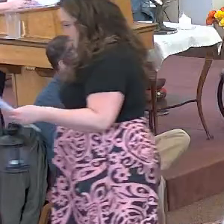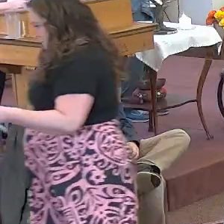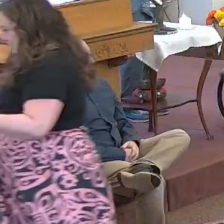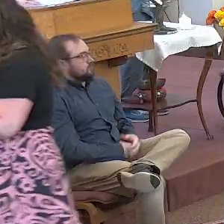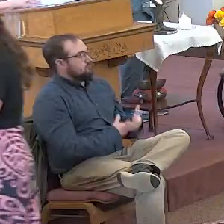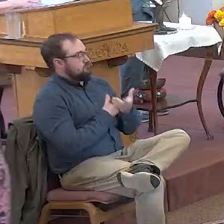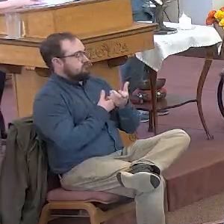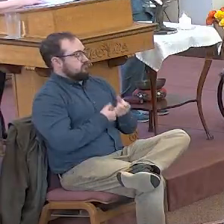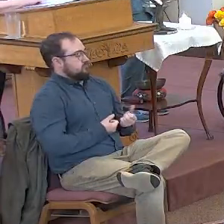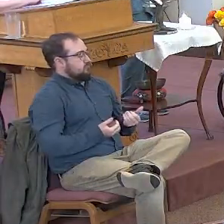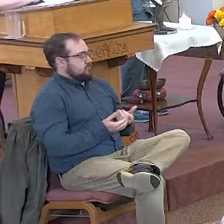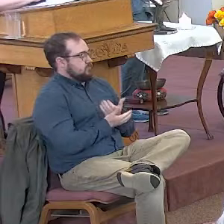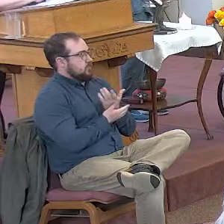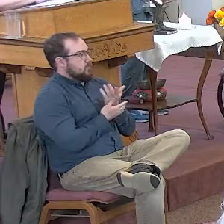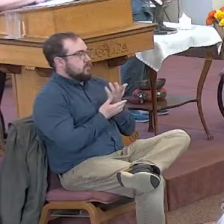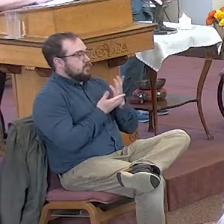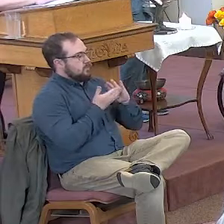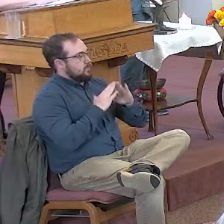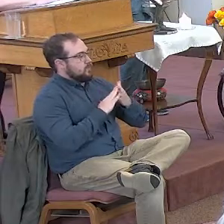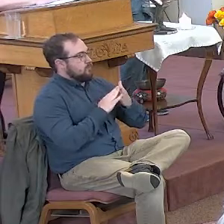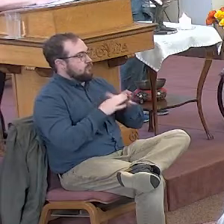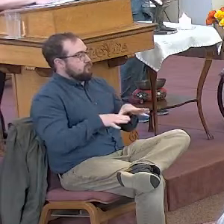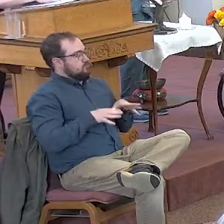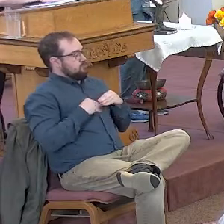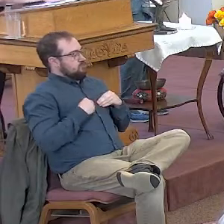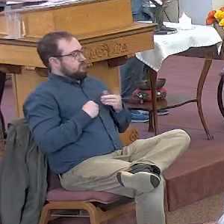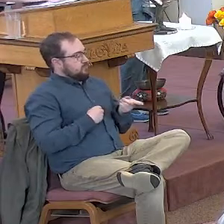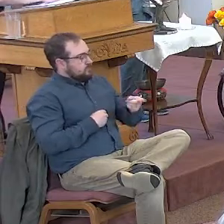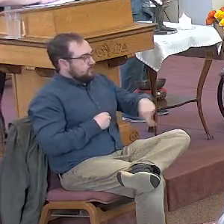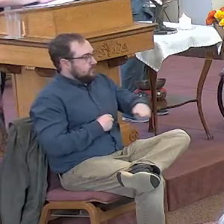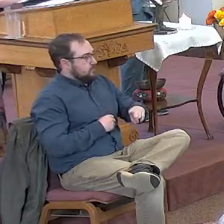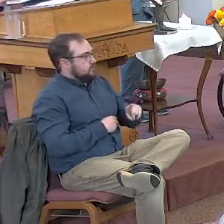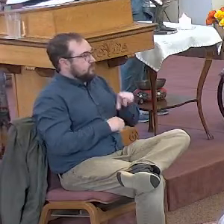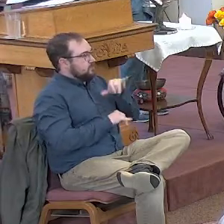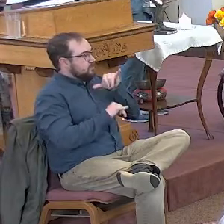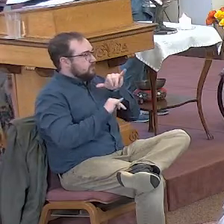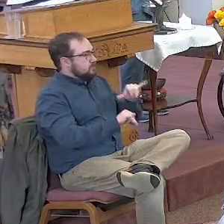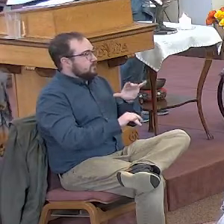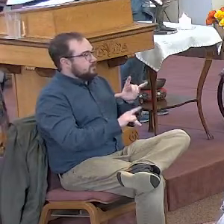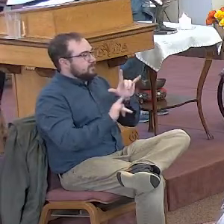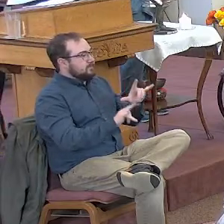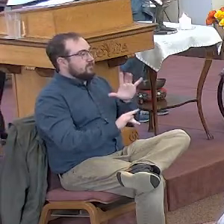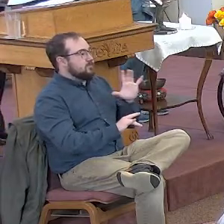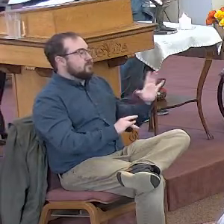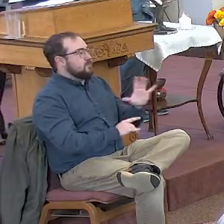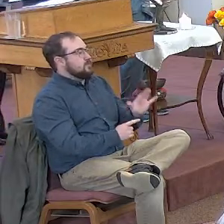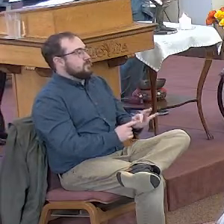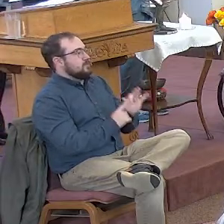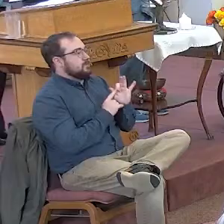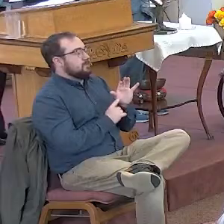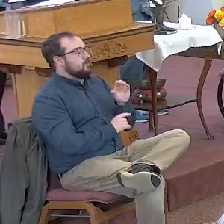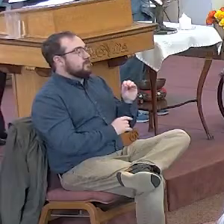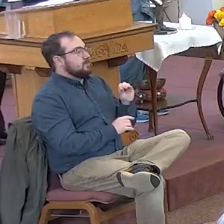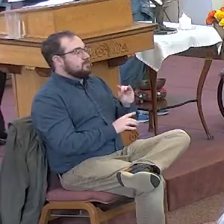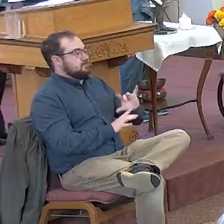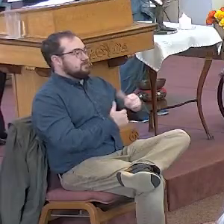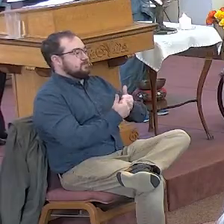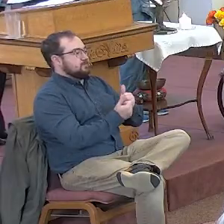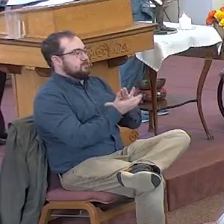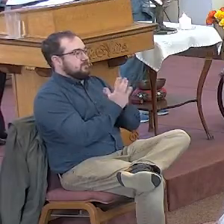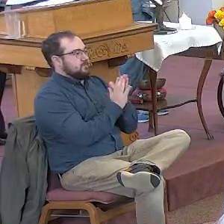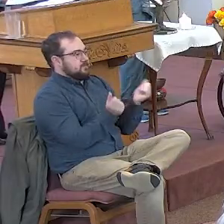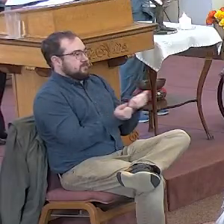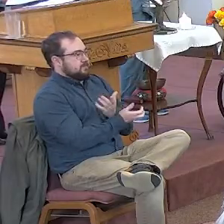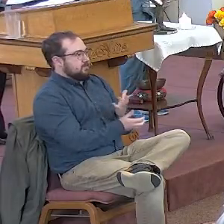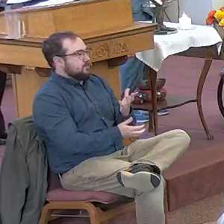a new community to take you in, to love you in your uniqueness, and to challenge you to become something more